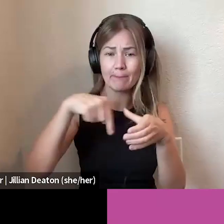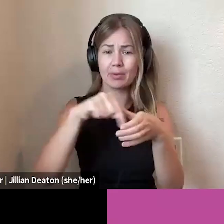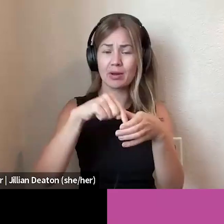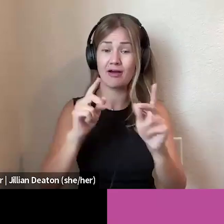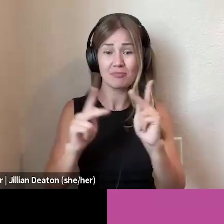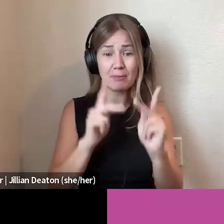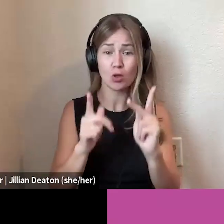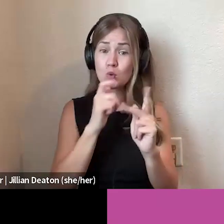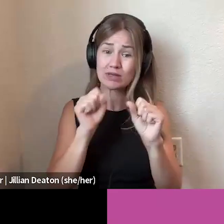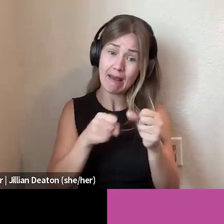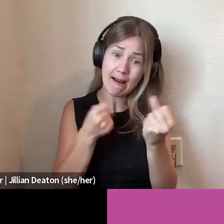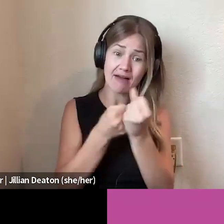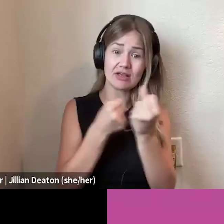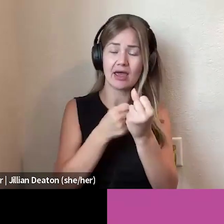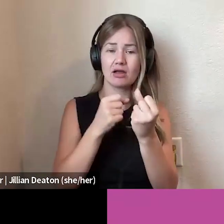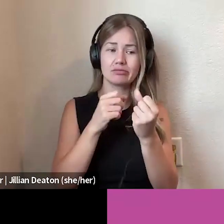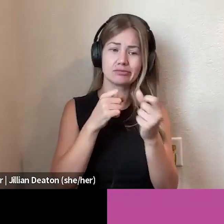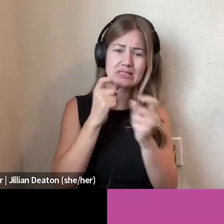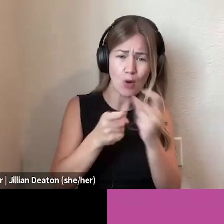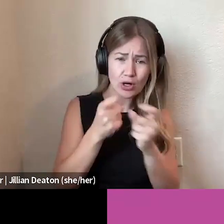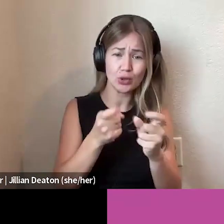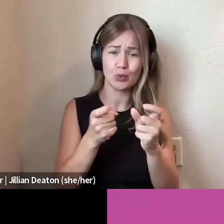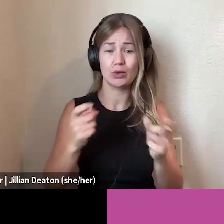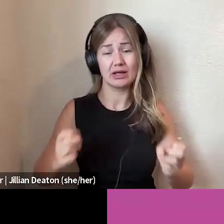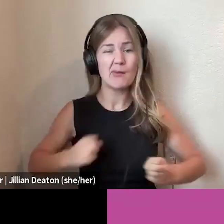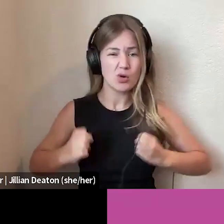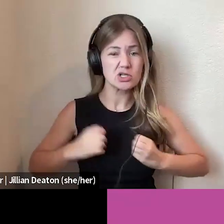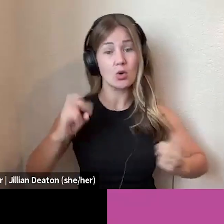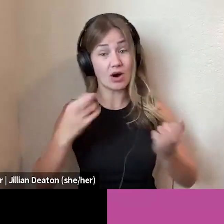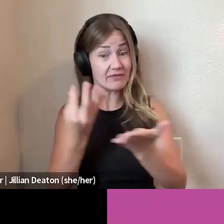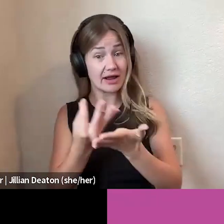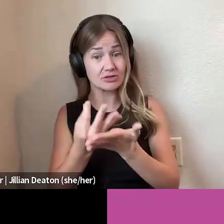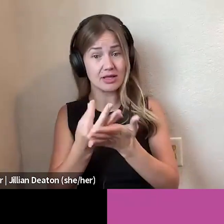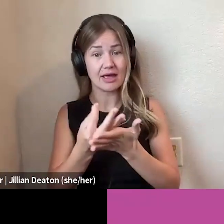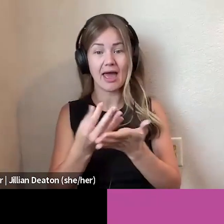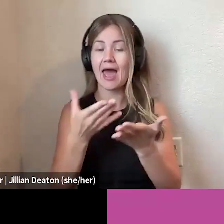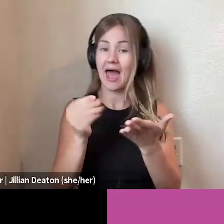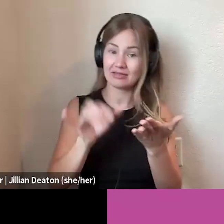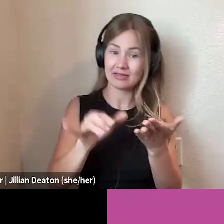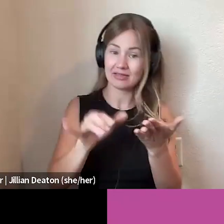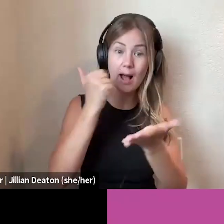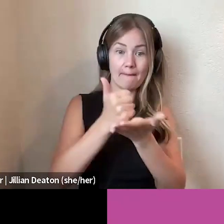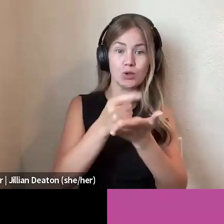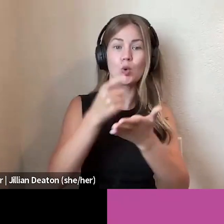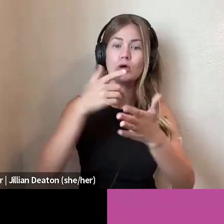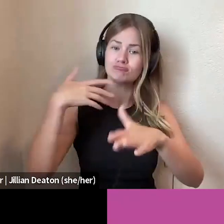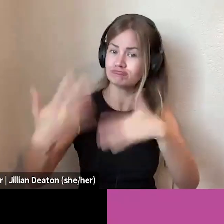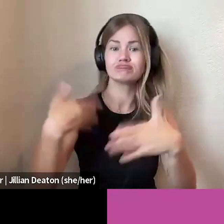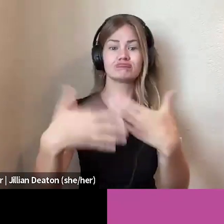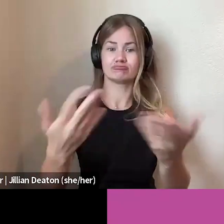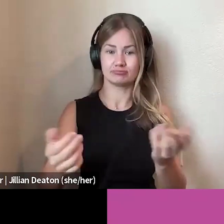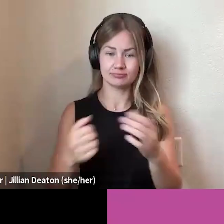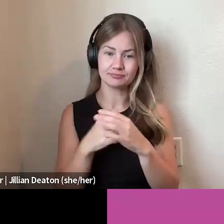may be supporting you financially, emotionally, otherwise, and are going to help you build that momentum as you build towards the new thing.